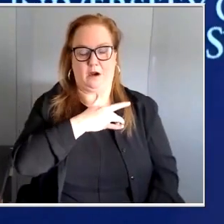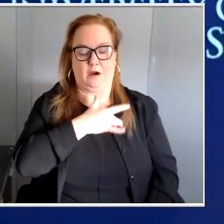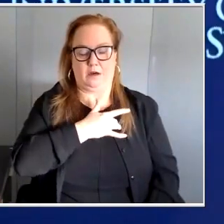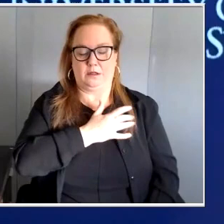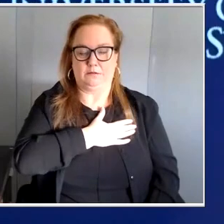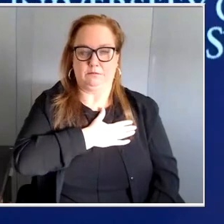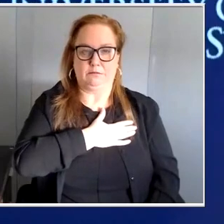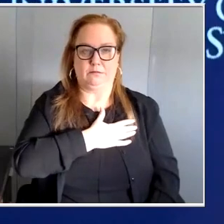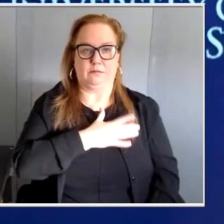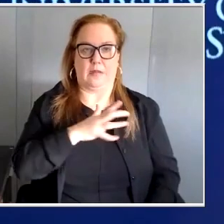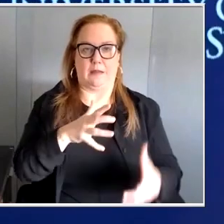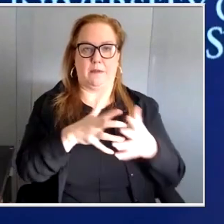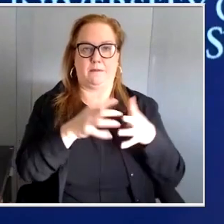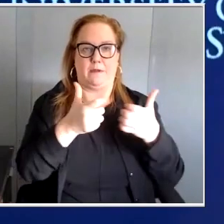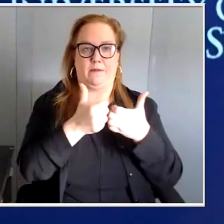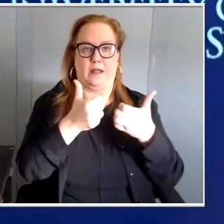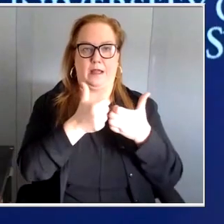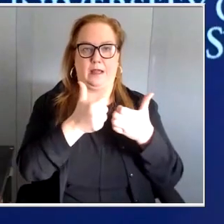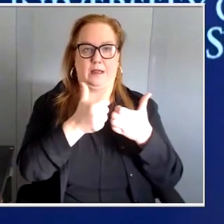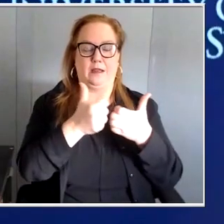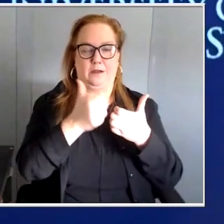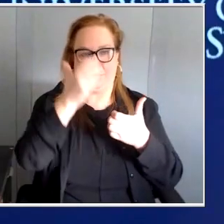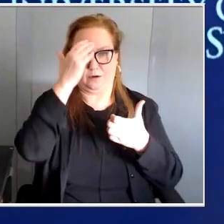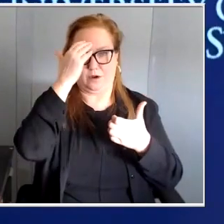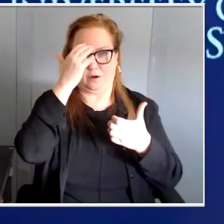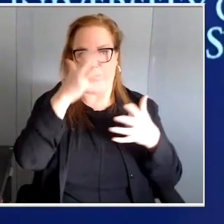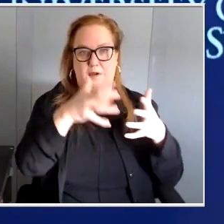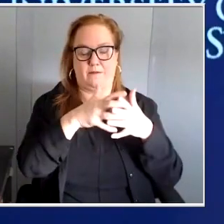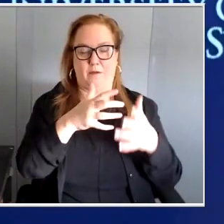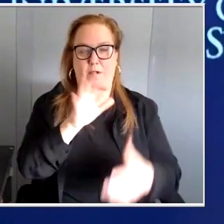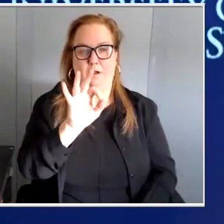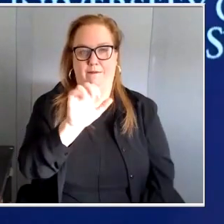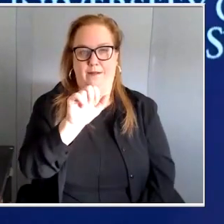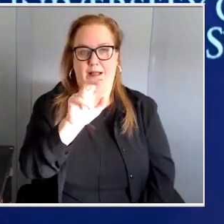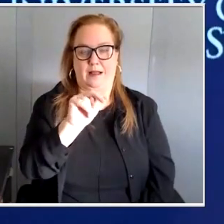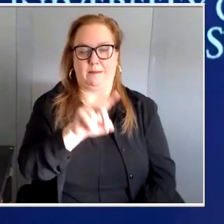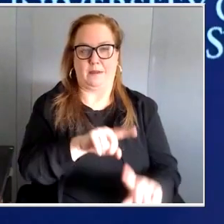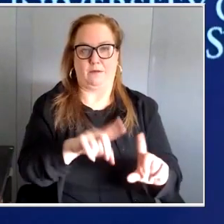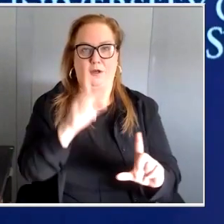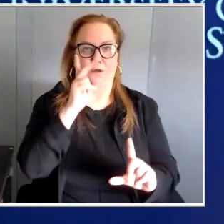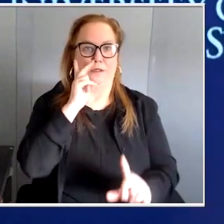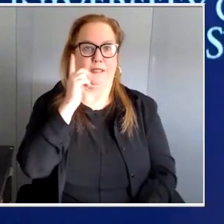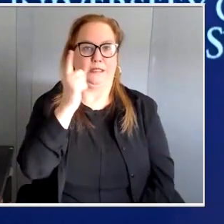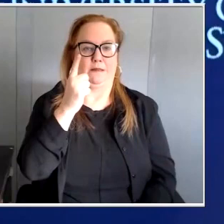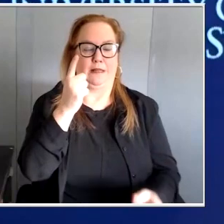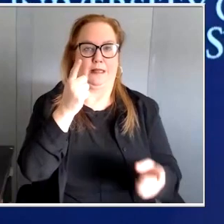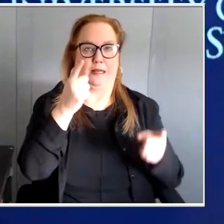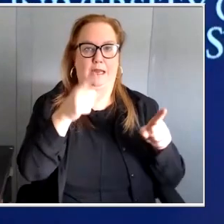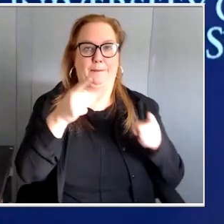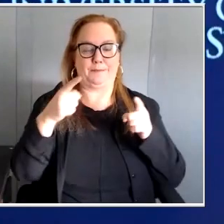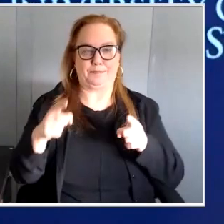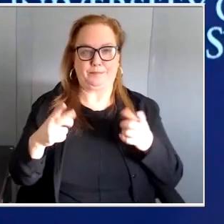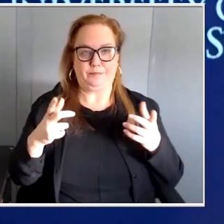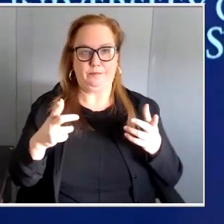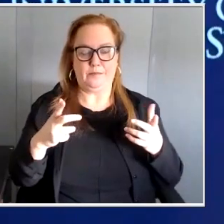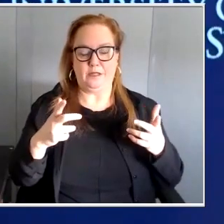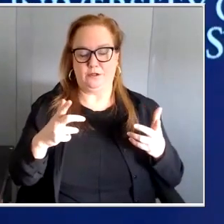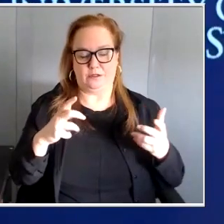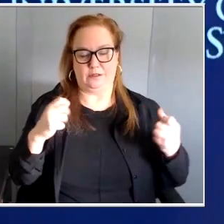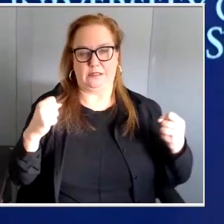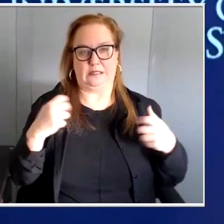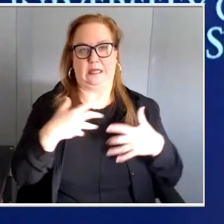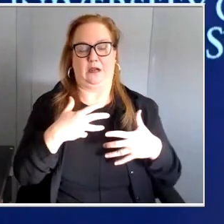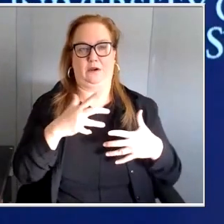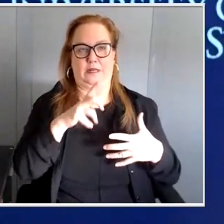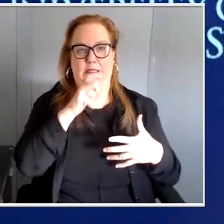a football fan. Anybody who's watched this program knows how much. But when you see something like that, it just shakes you to your core, and it's not